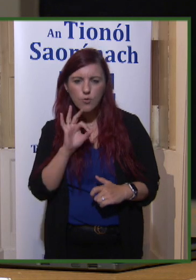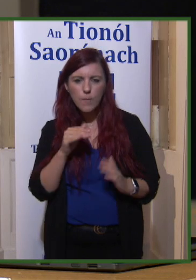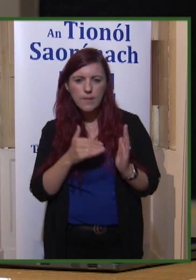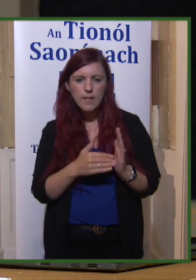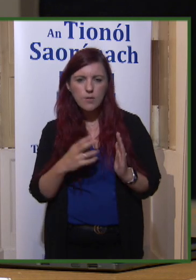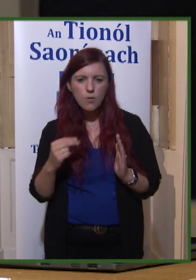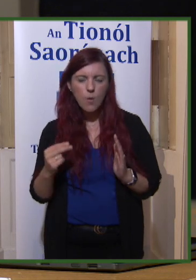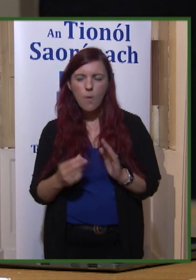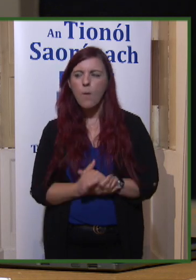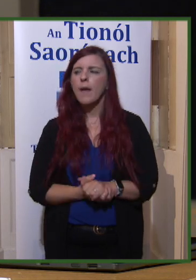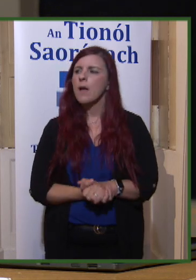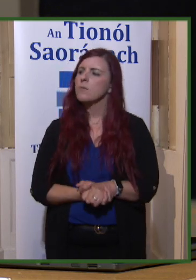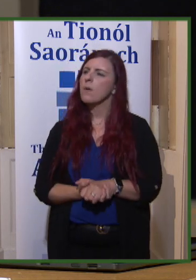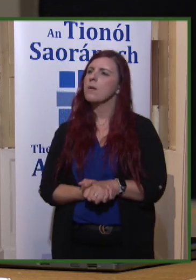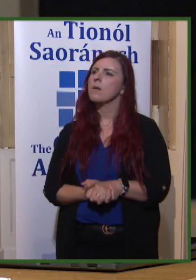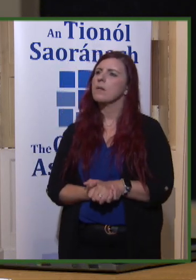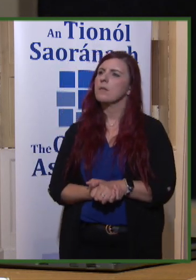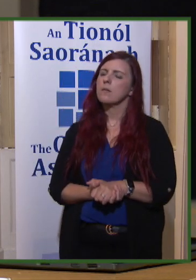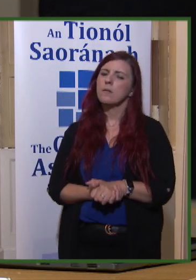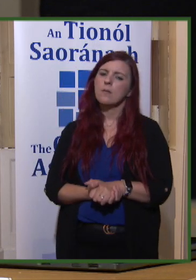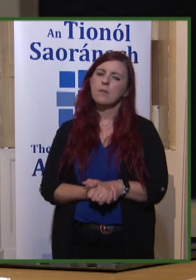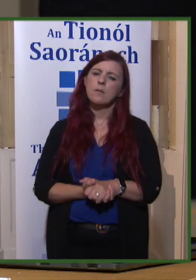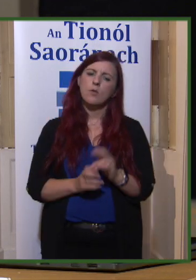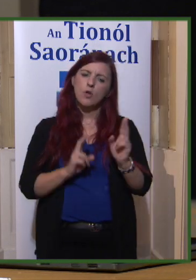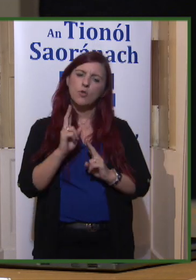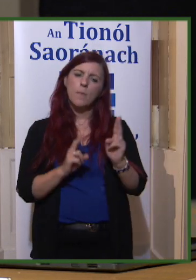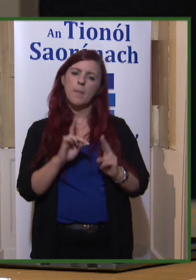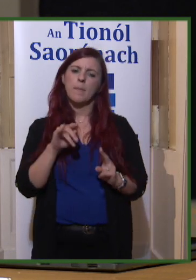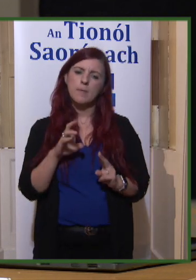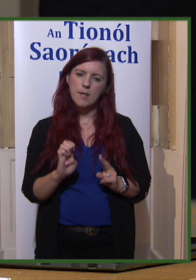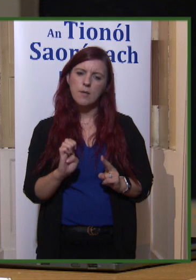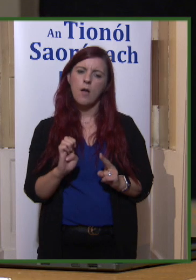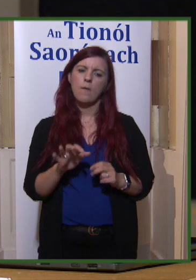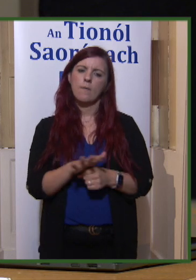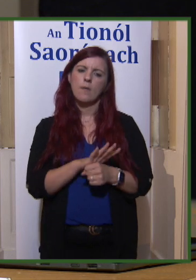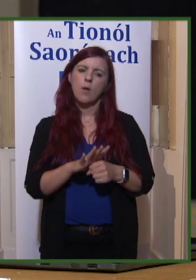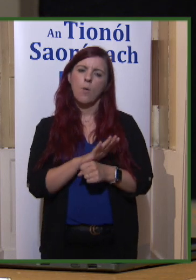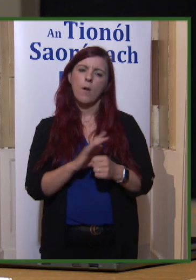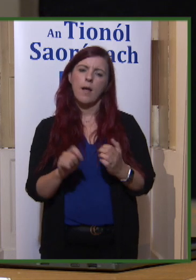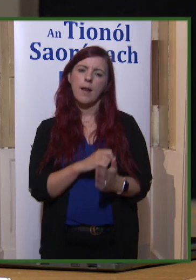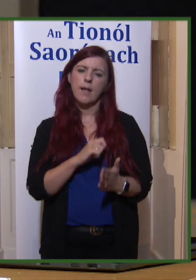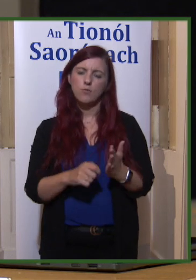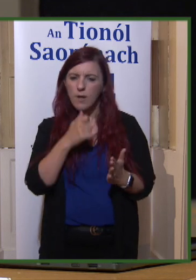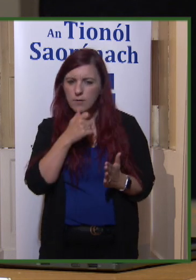for me to write. So should there be a plebiscite of the local electorate of Dublin? As to